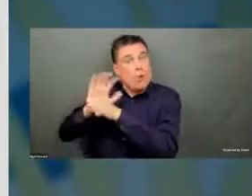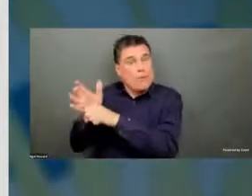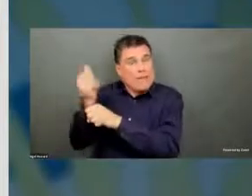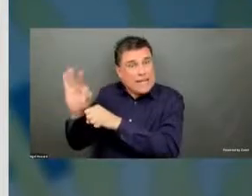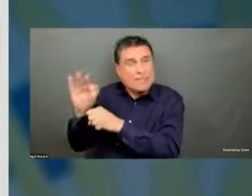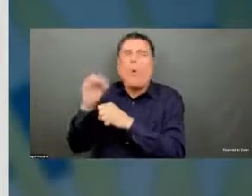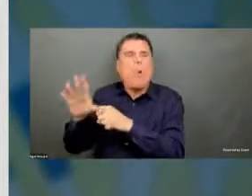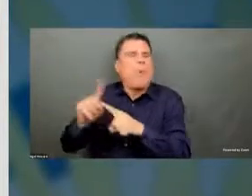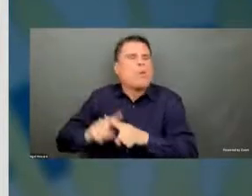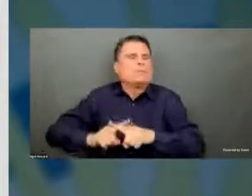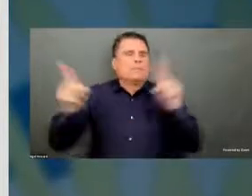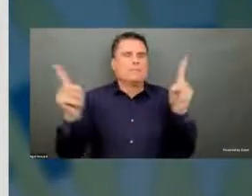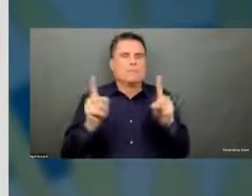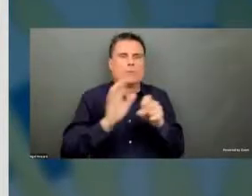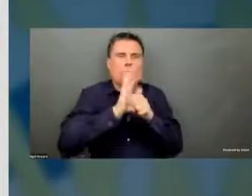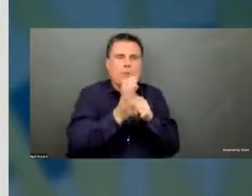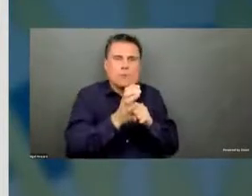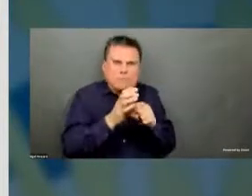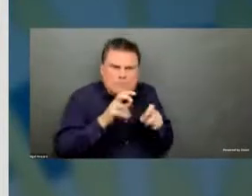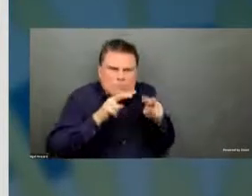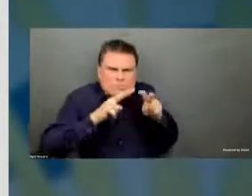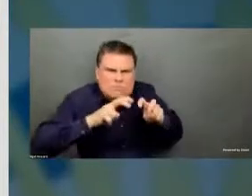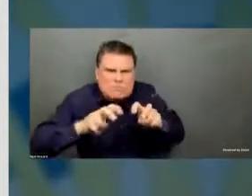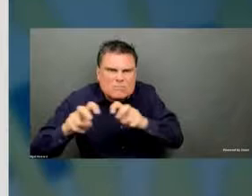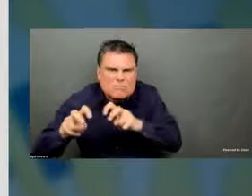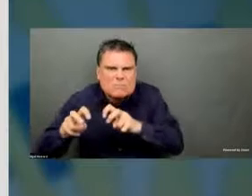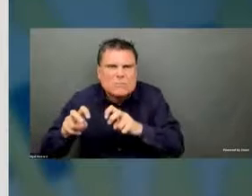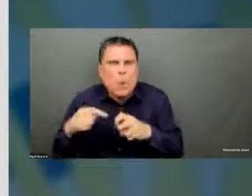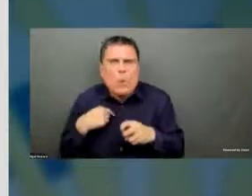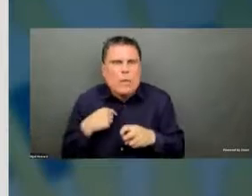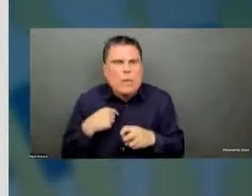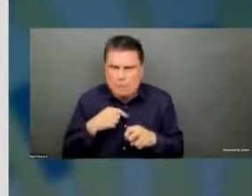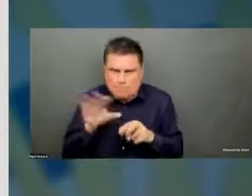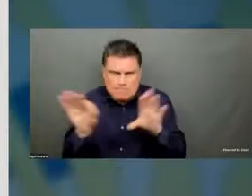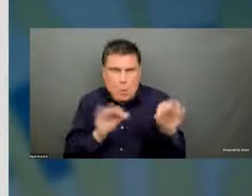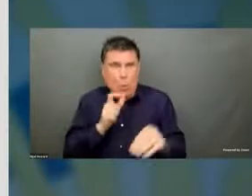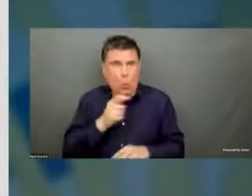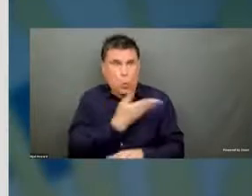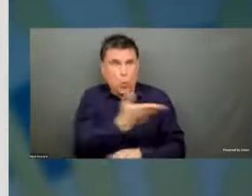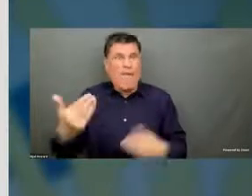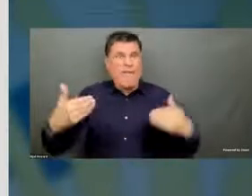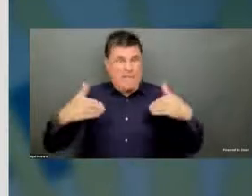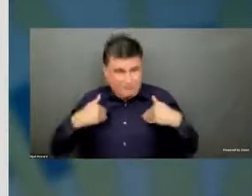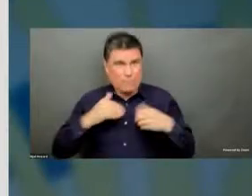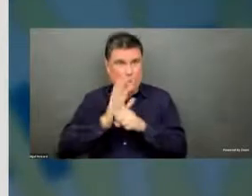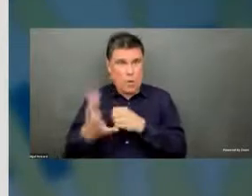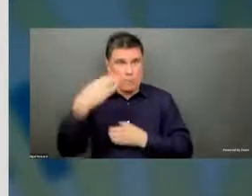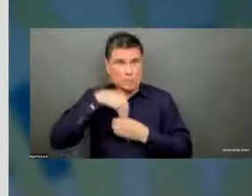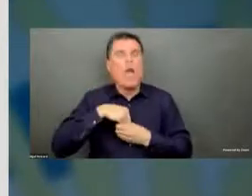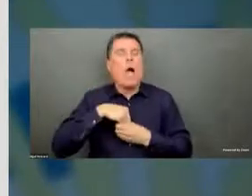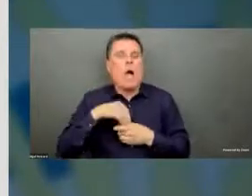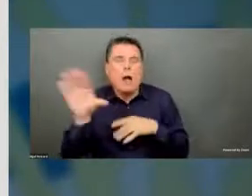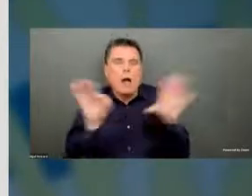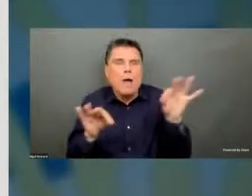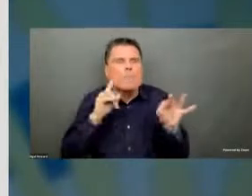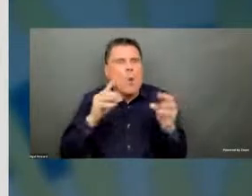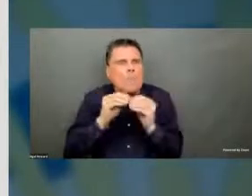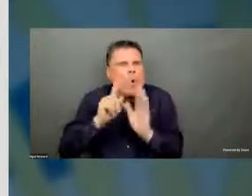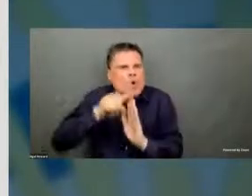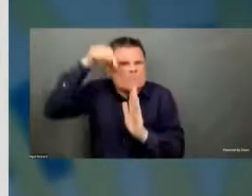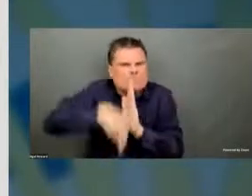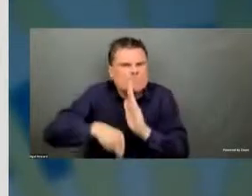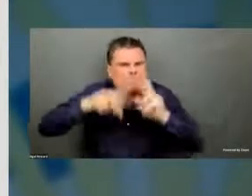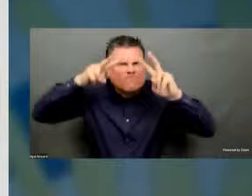of the targeted surveillance, for example, for people who have traveled. What we've now moved to is a more standardized surveillance where all of